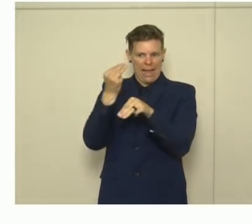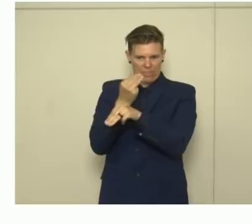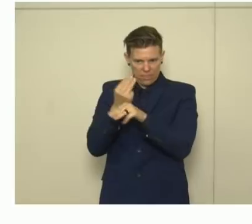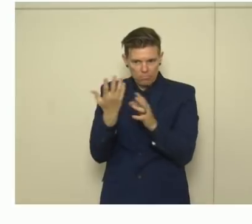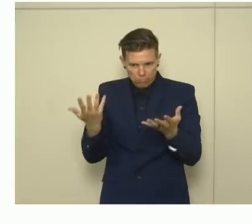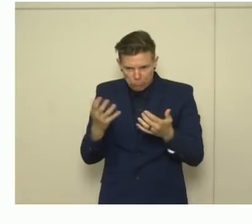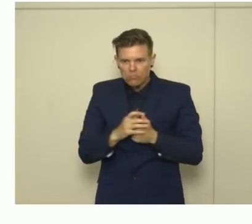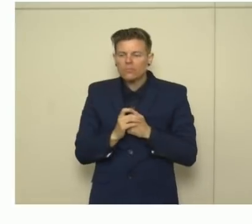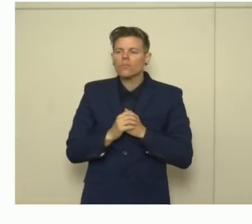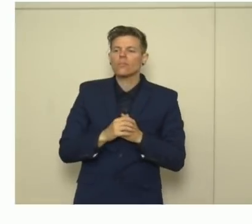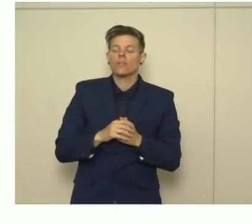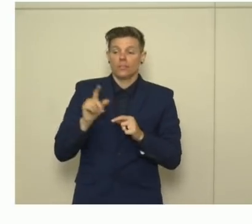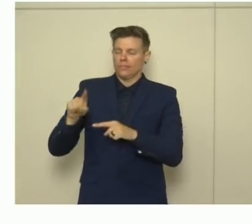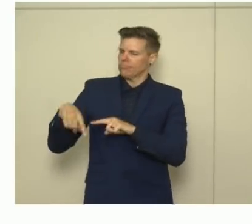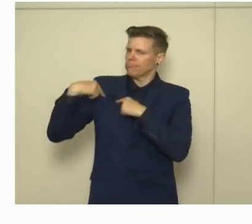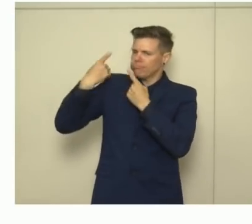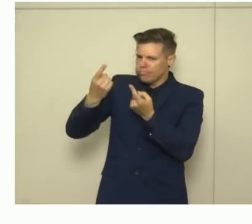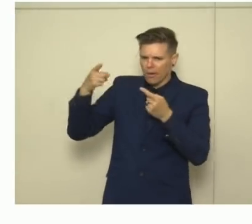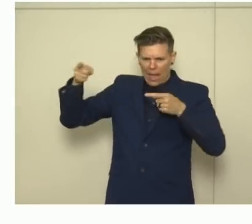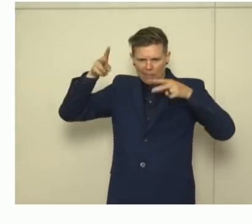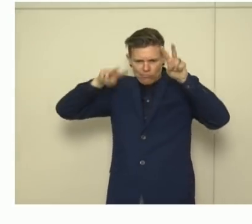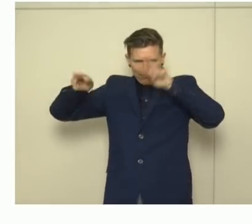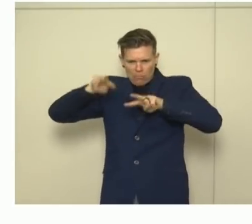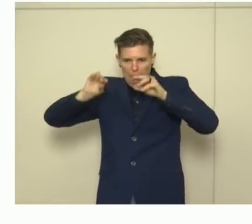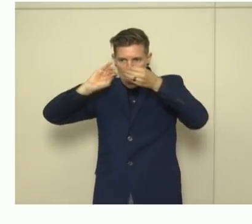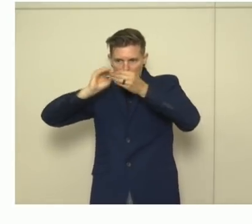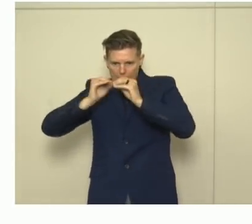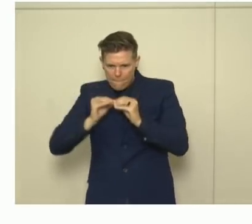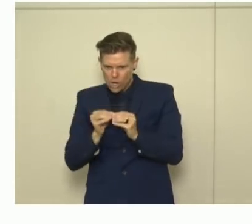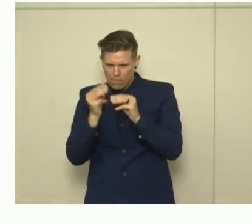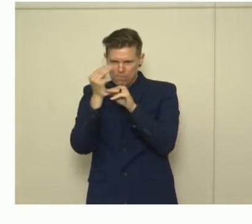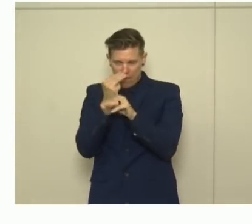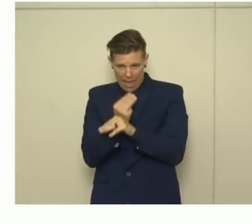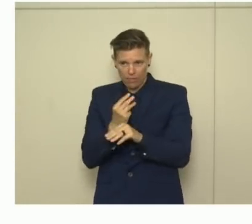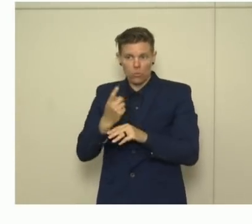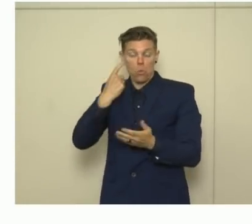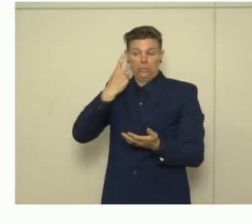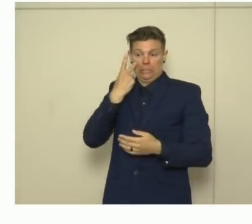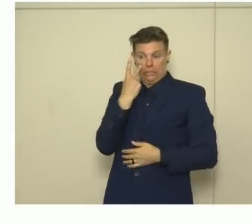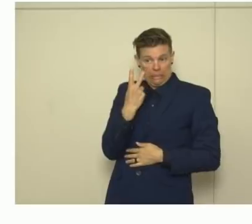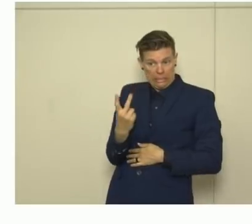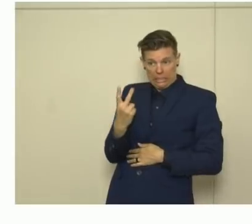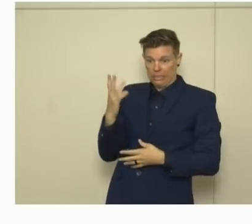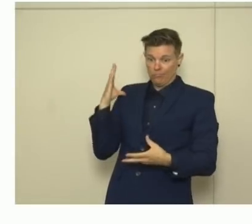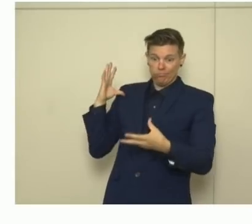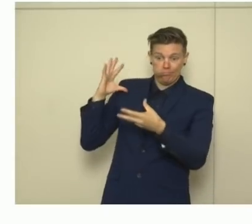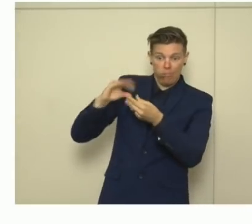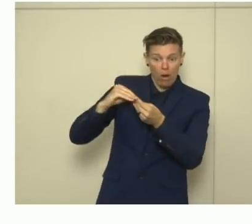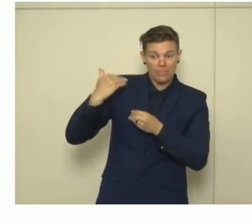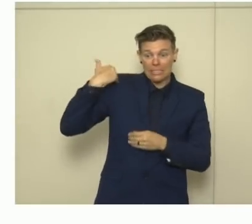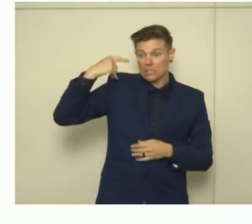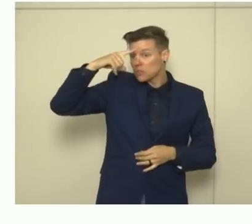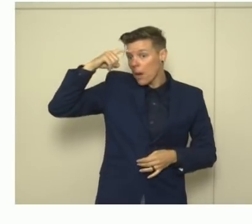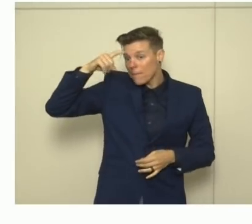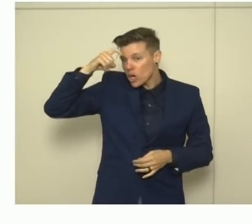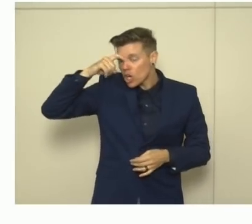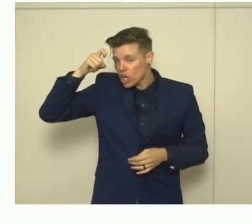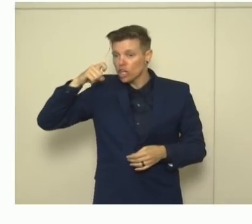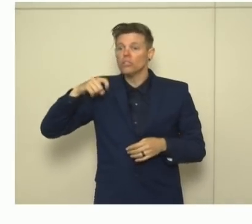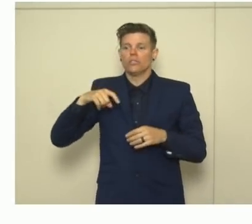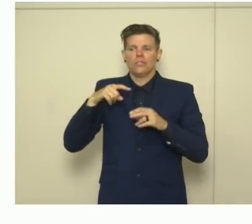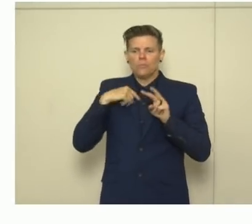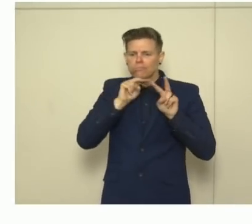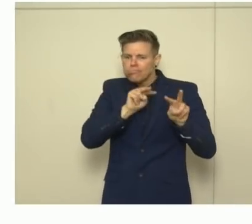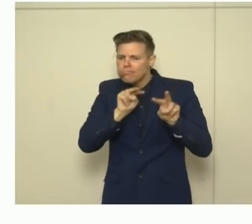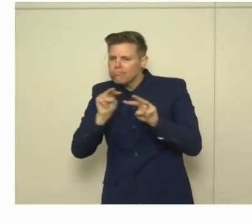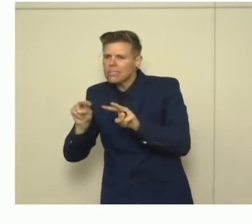is doing. The modeling team has spent all summer basically focused on school reopening and analyzing multiple scenarios. Paul